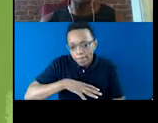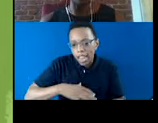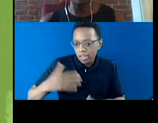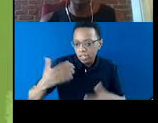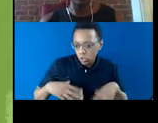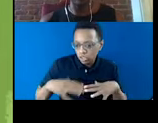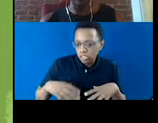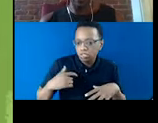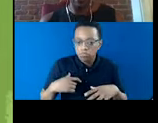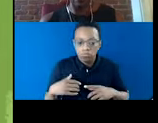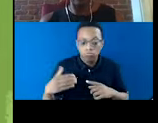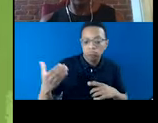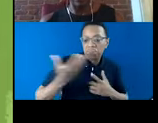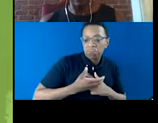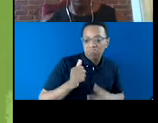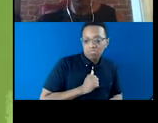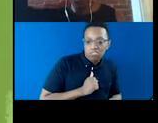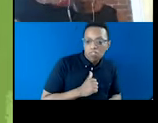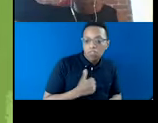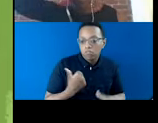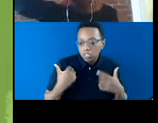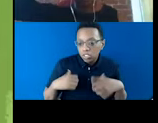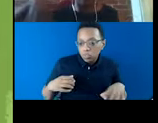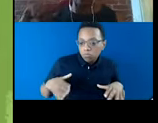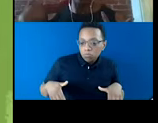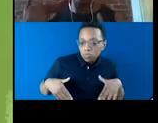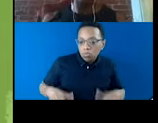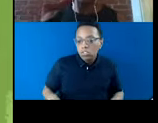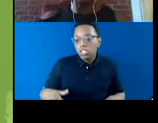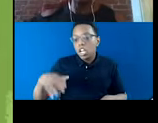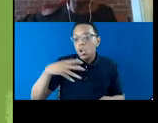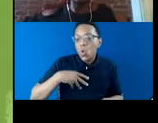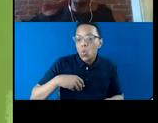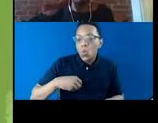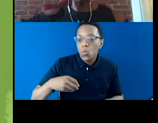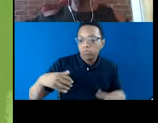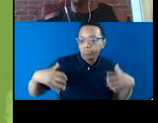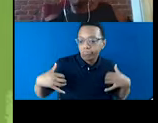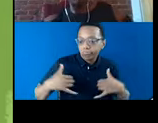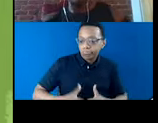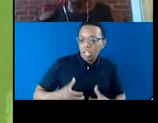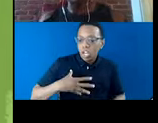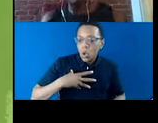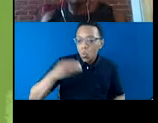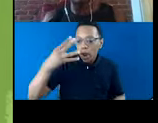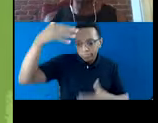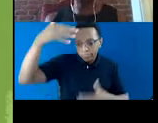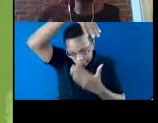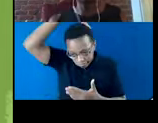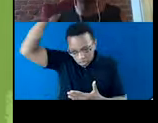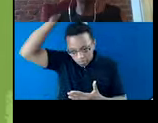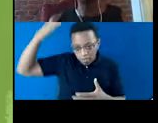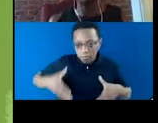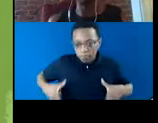a waistcoat and a white turban and a jacket and maybe even like a little corset thing,